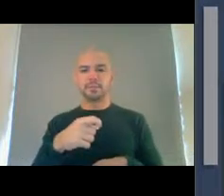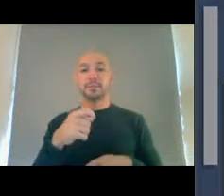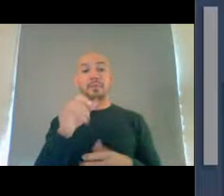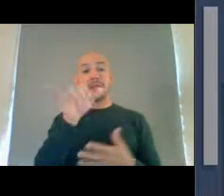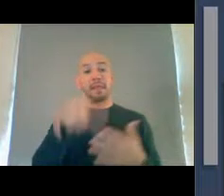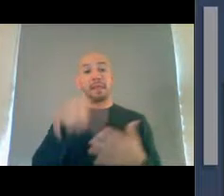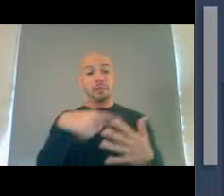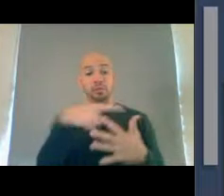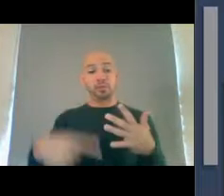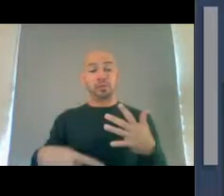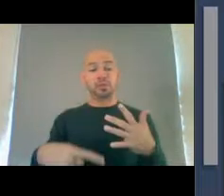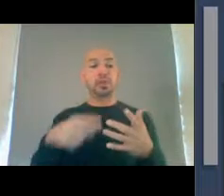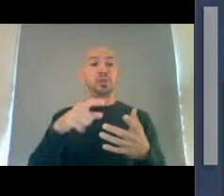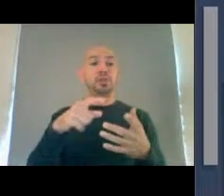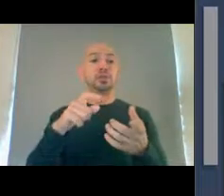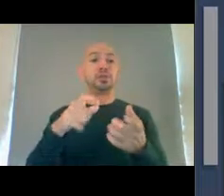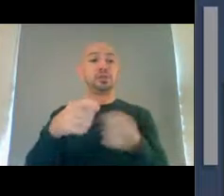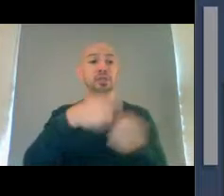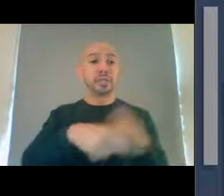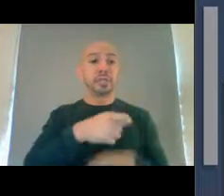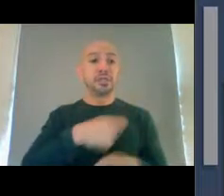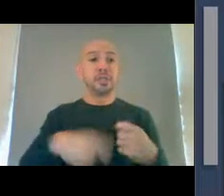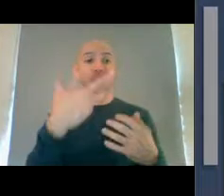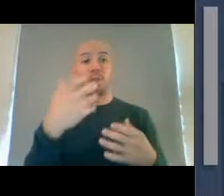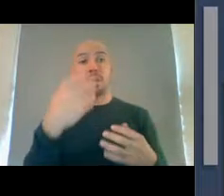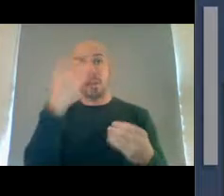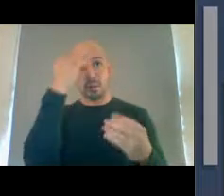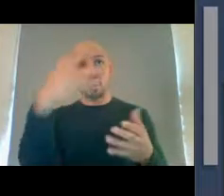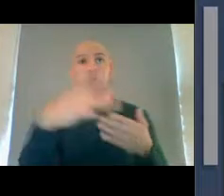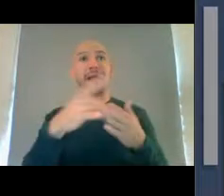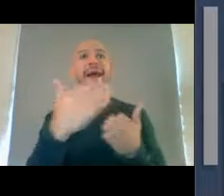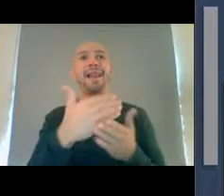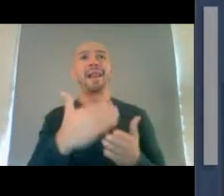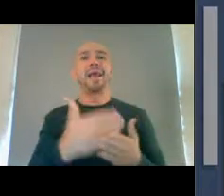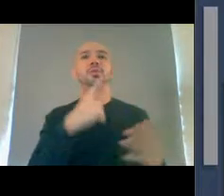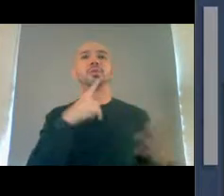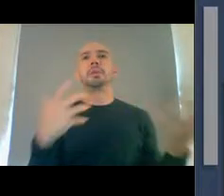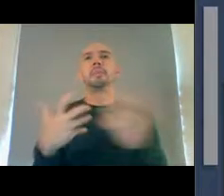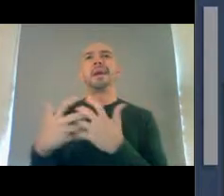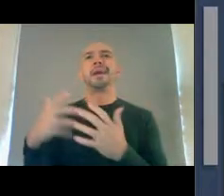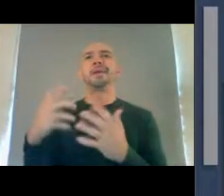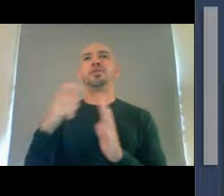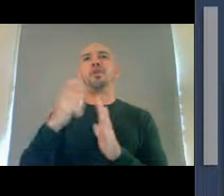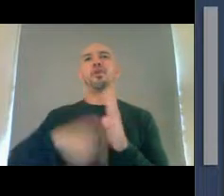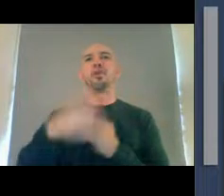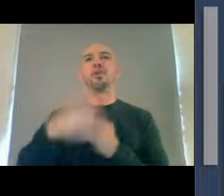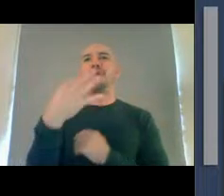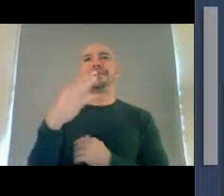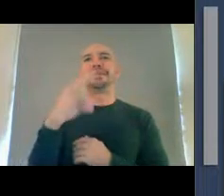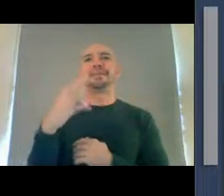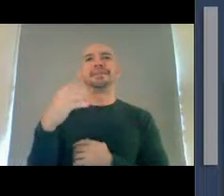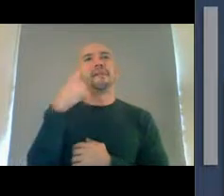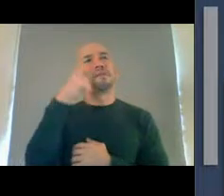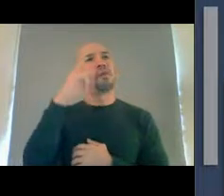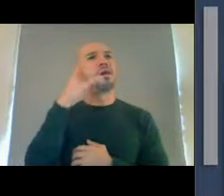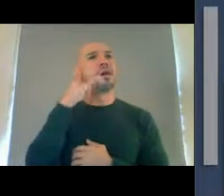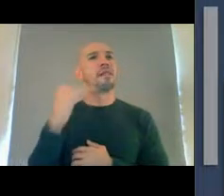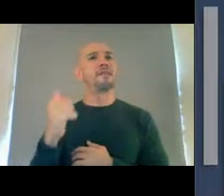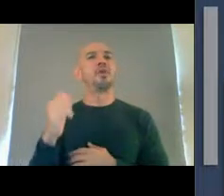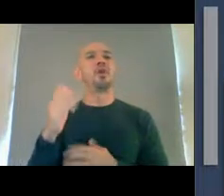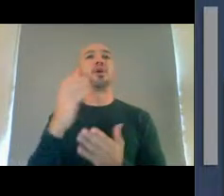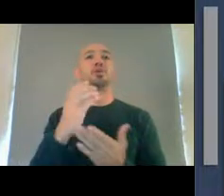changes and i wanted to note that the guidelines are consistent with article 19 of the california constitution um